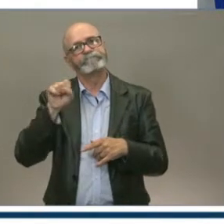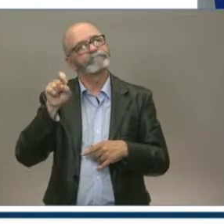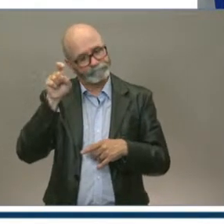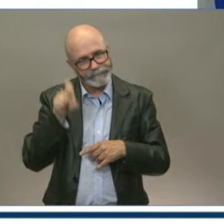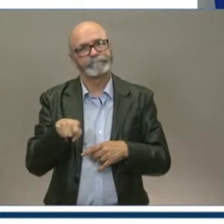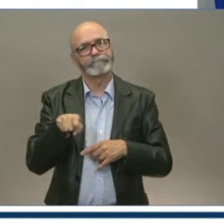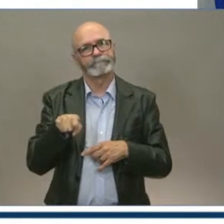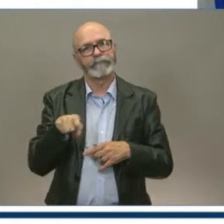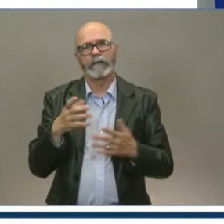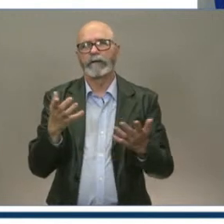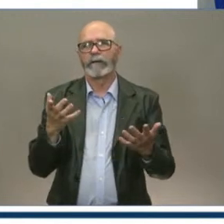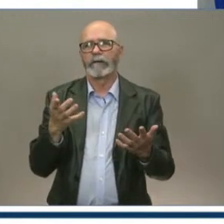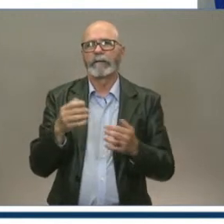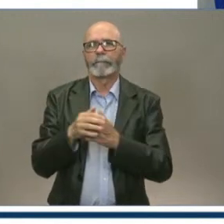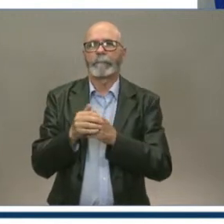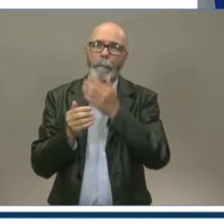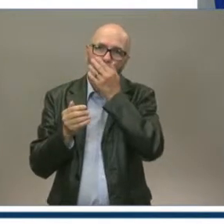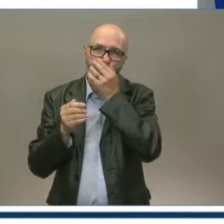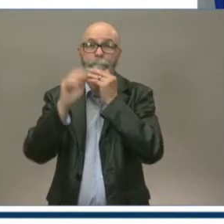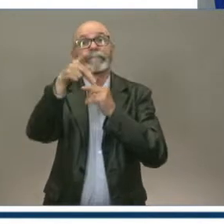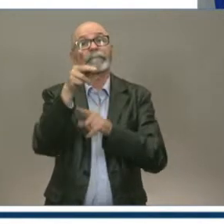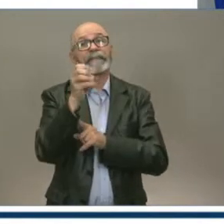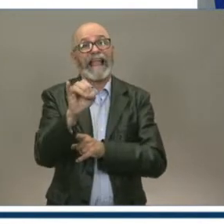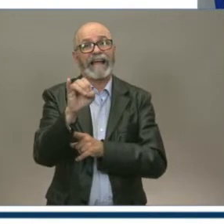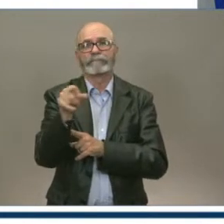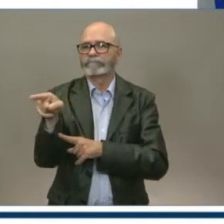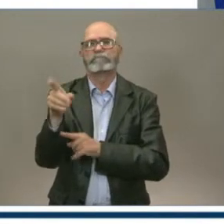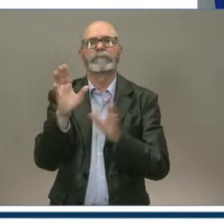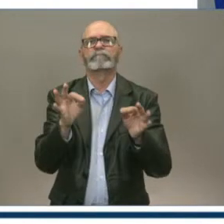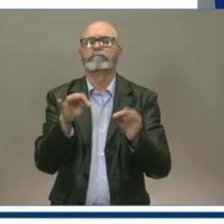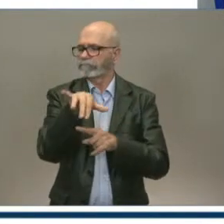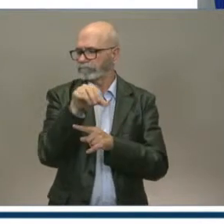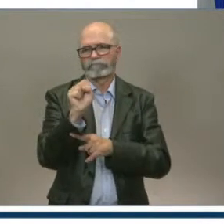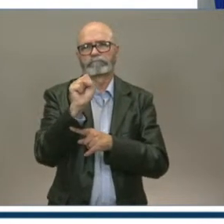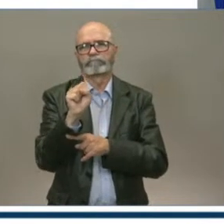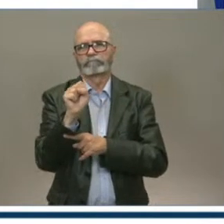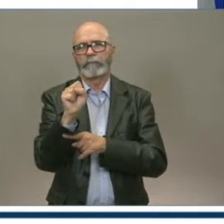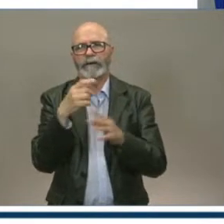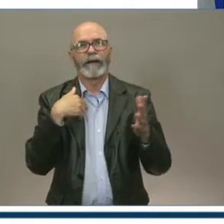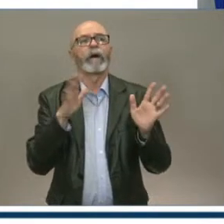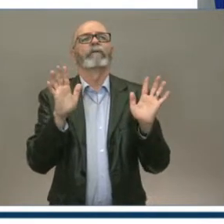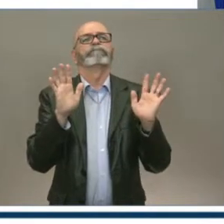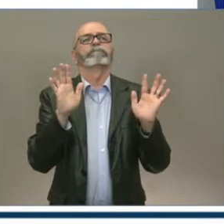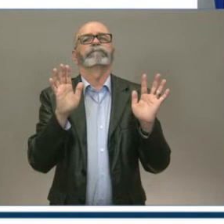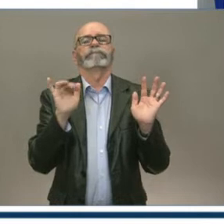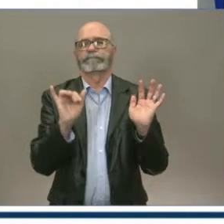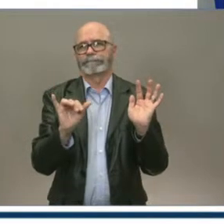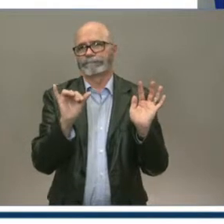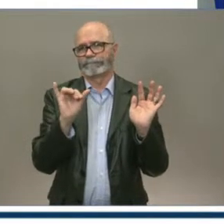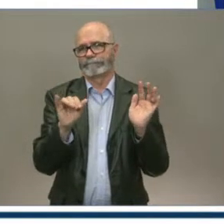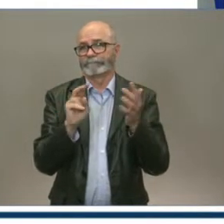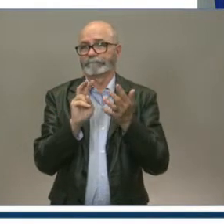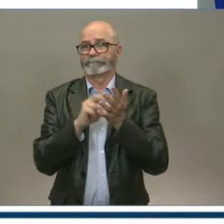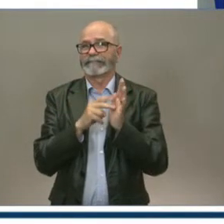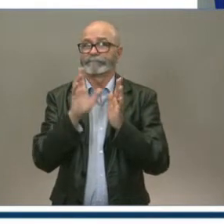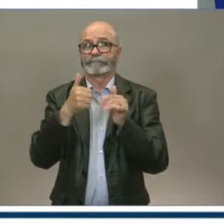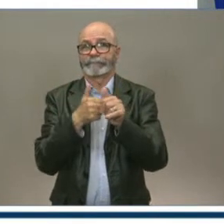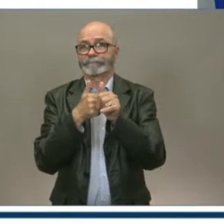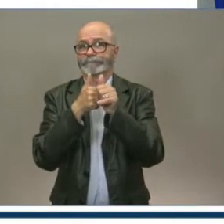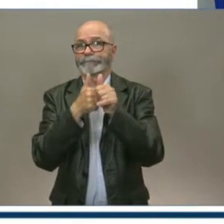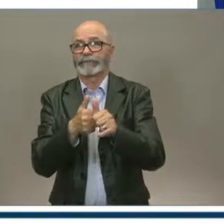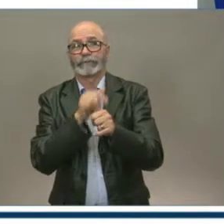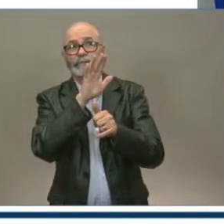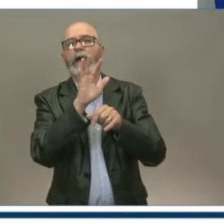at the time, Prince Edward Island, chose to do that. So we're following on the custom that was already set there,